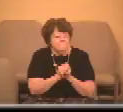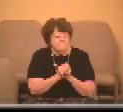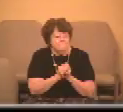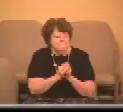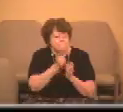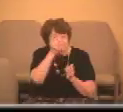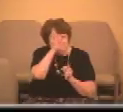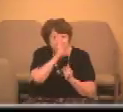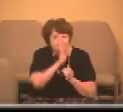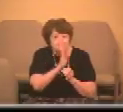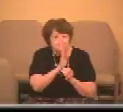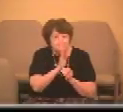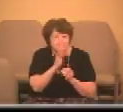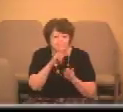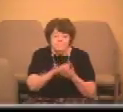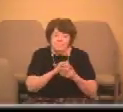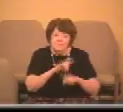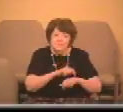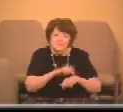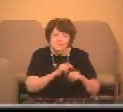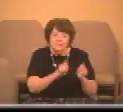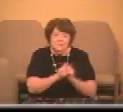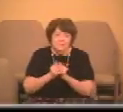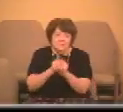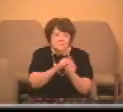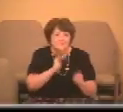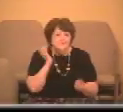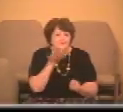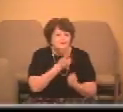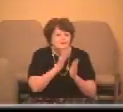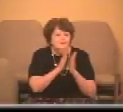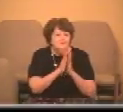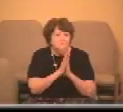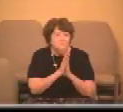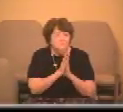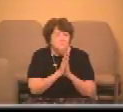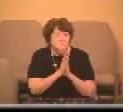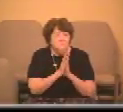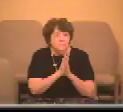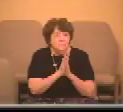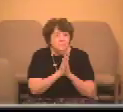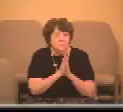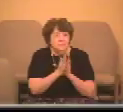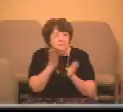So God, in these moments together, our prayer is that you will take our lives to that higher place.